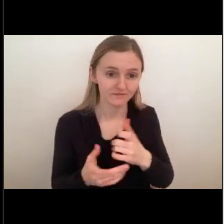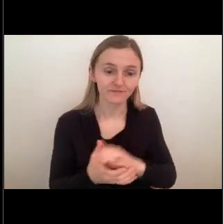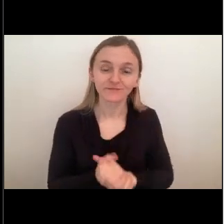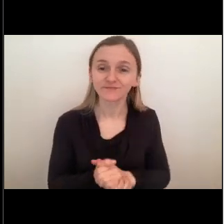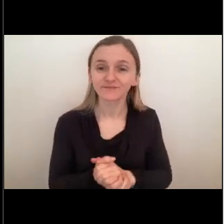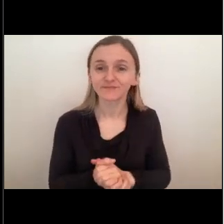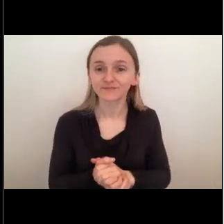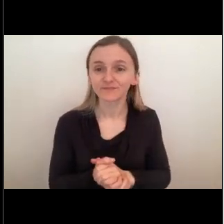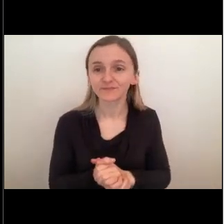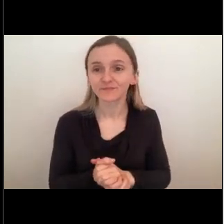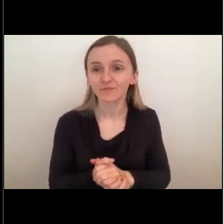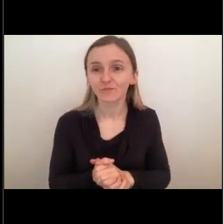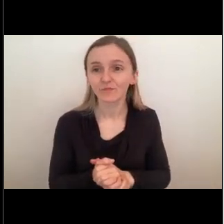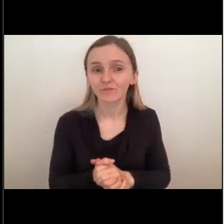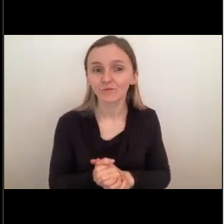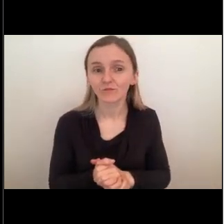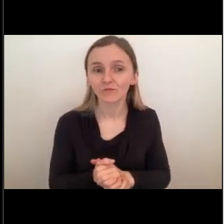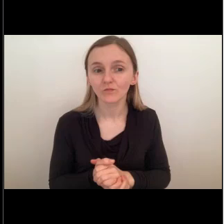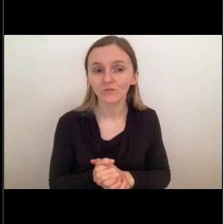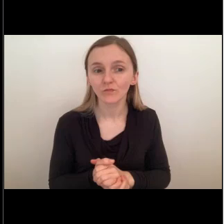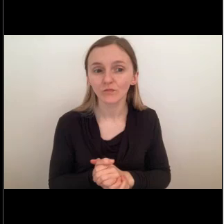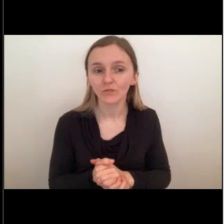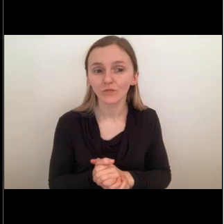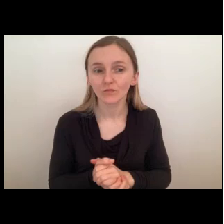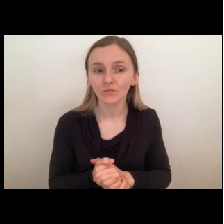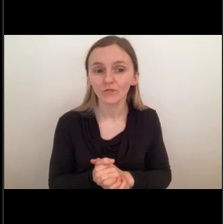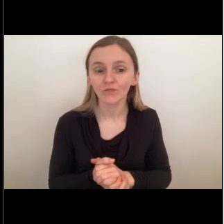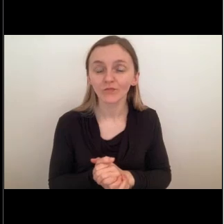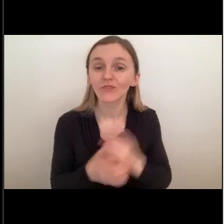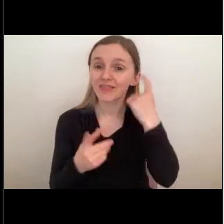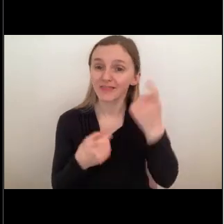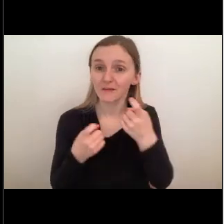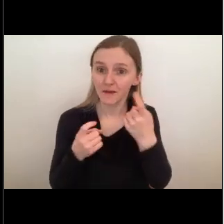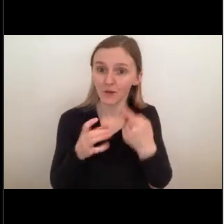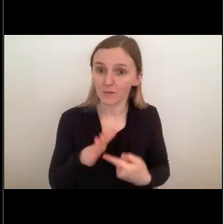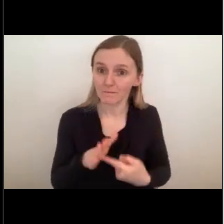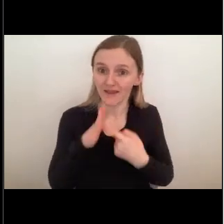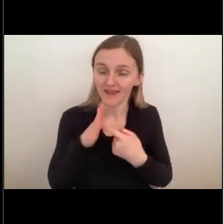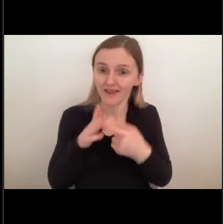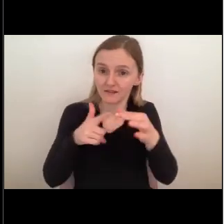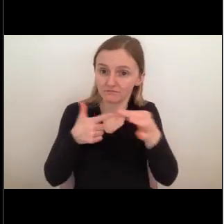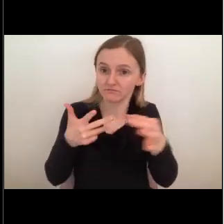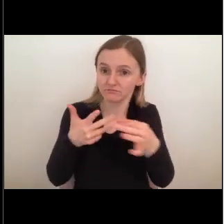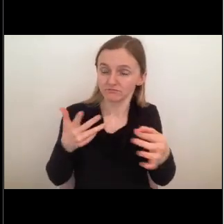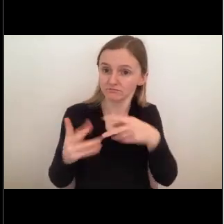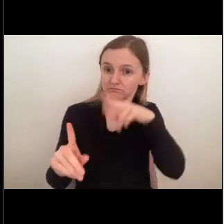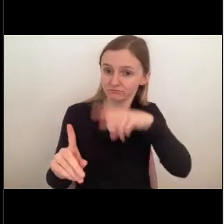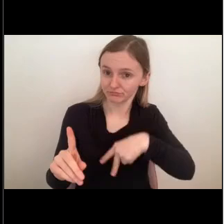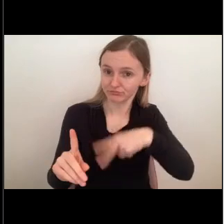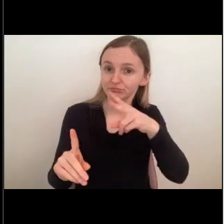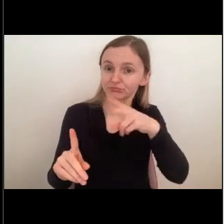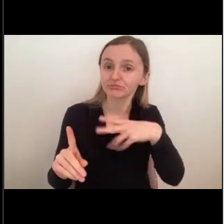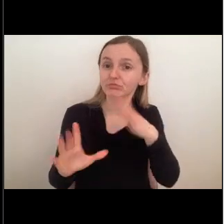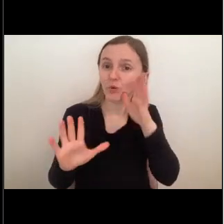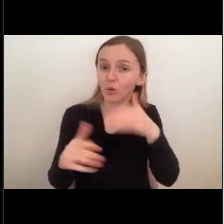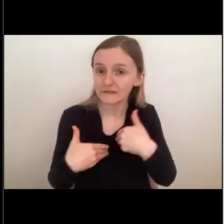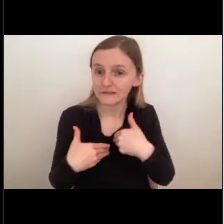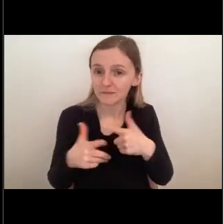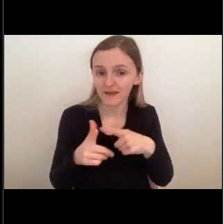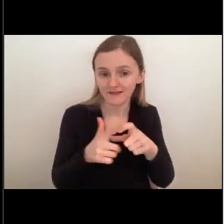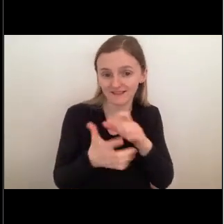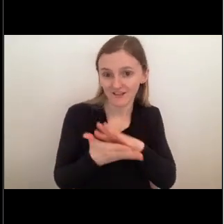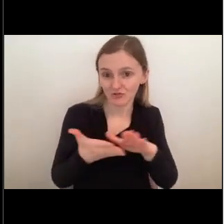In addition to those core characteristics, those core presentation of autism and ADHD that